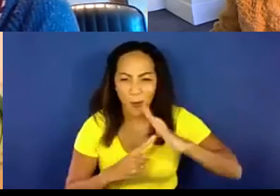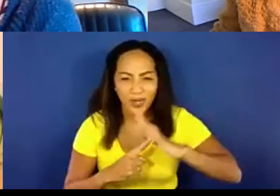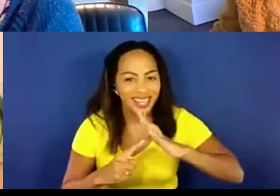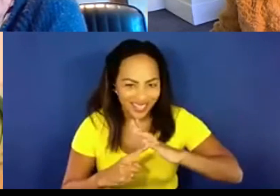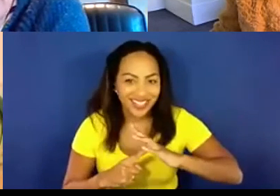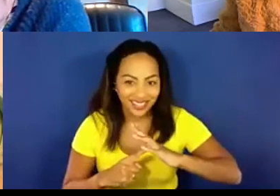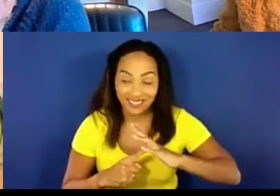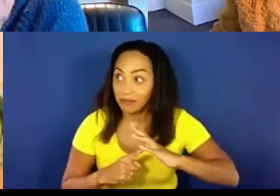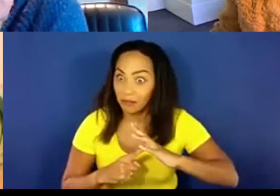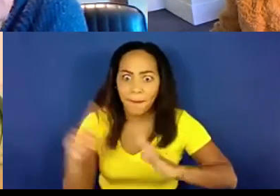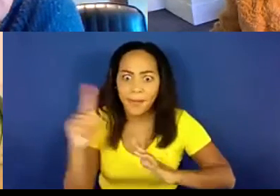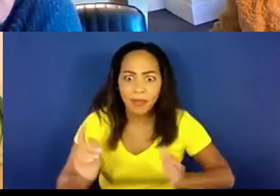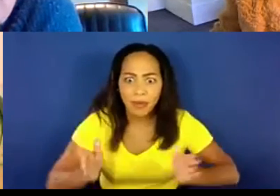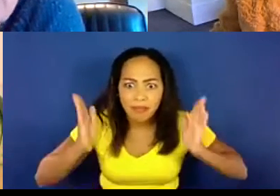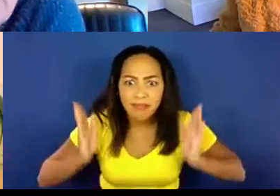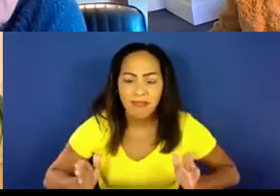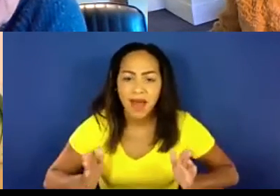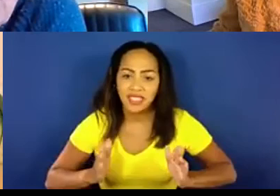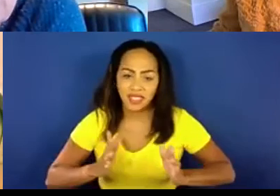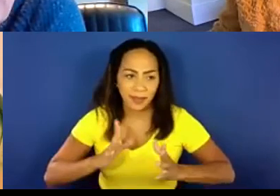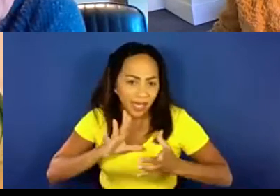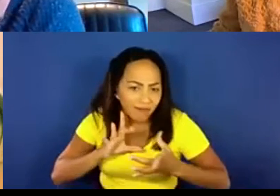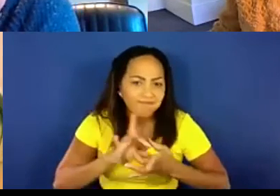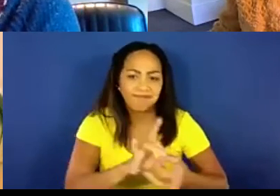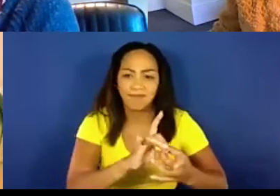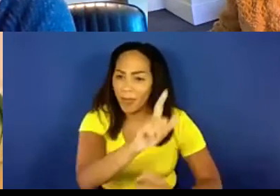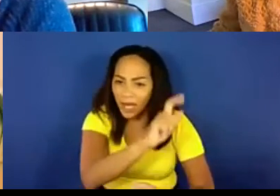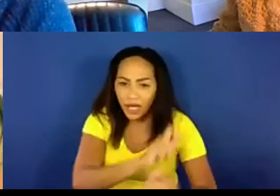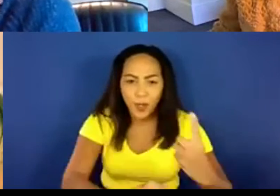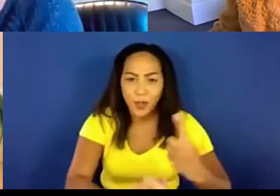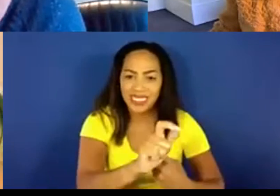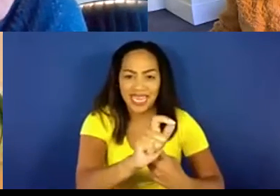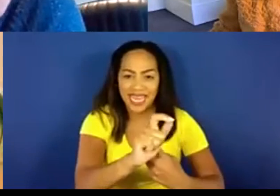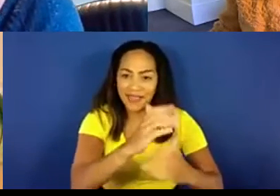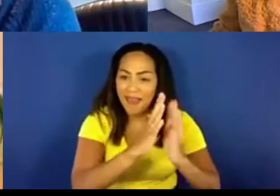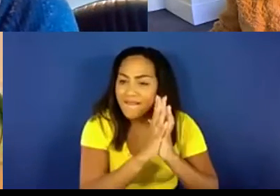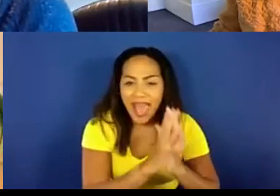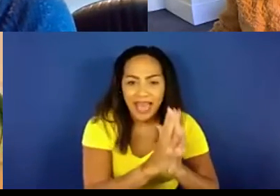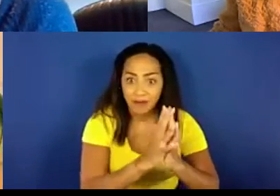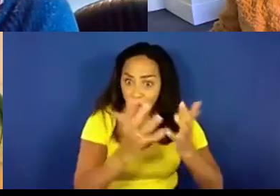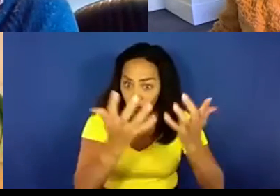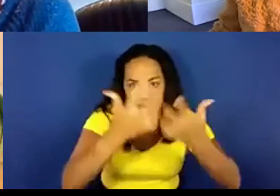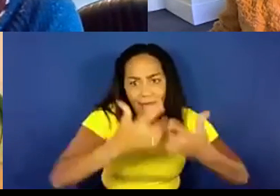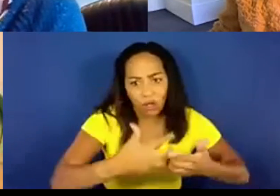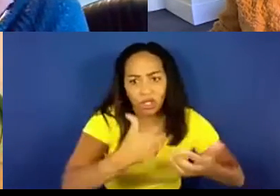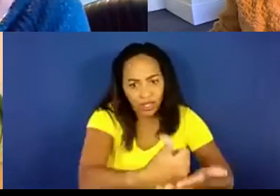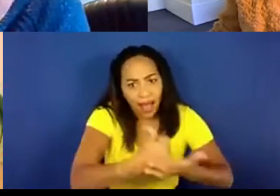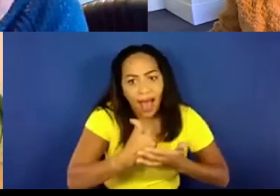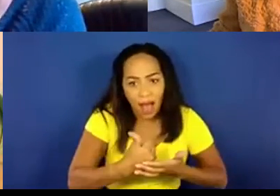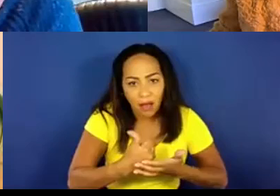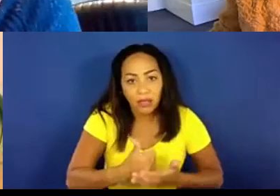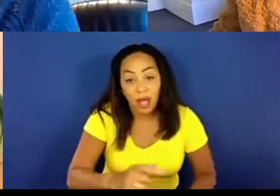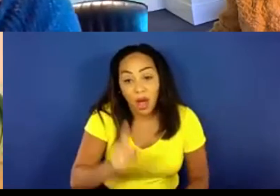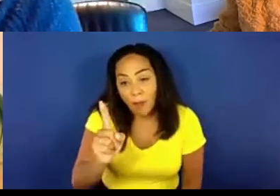remain connected to their faith communities. So technology was part of it. But I do encourage you to watch to the end of that